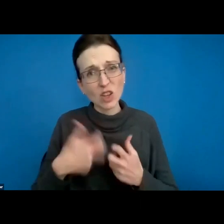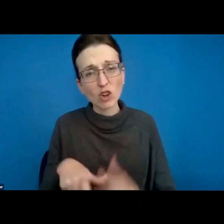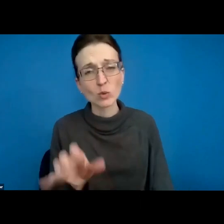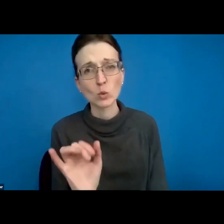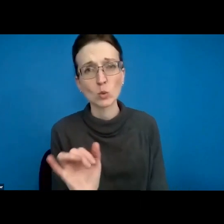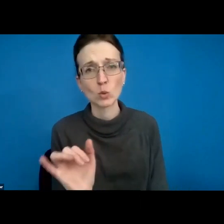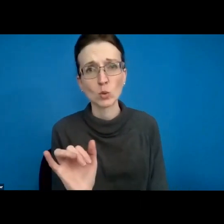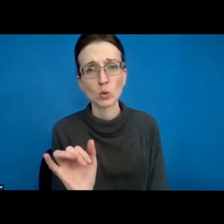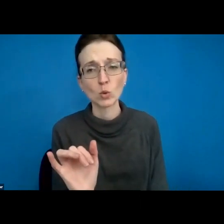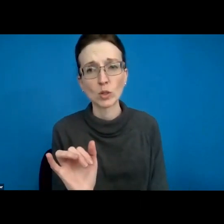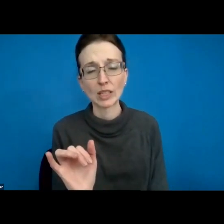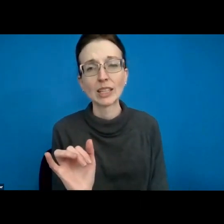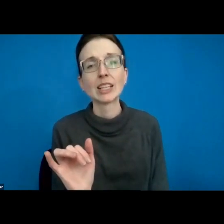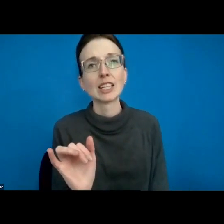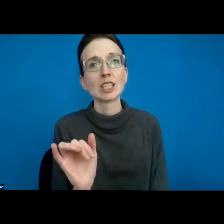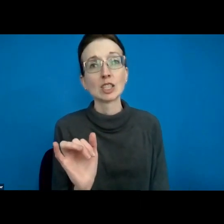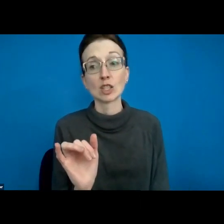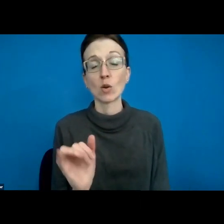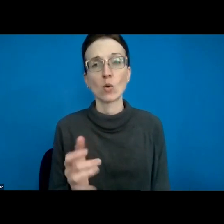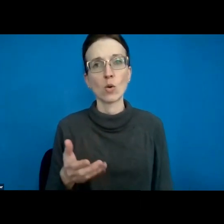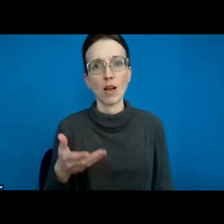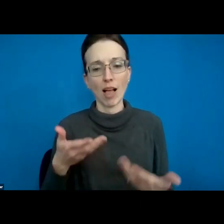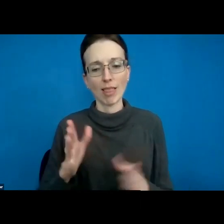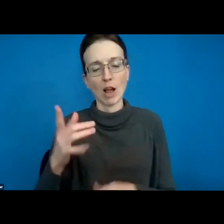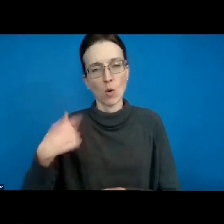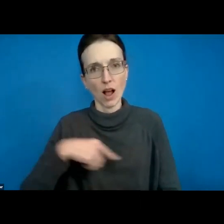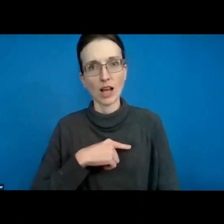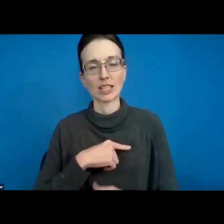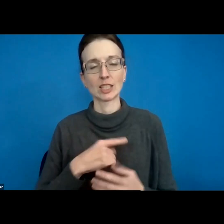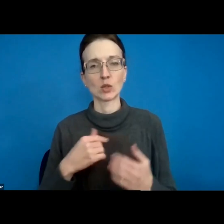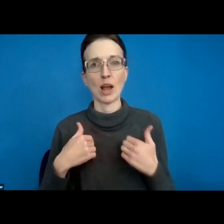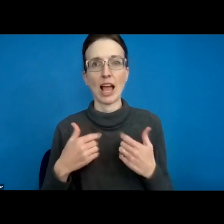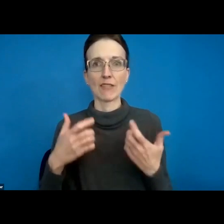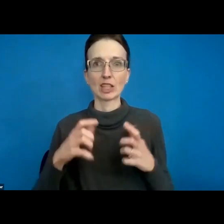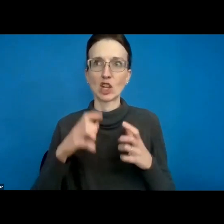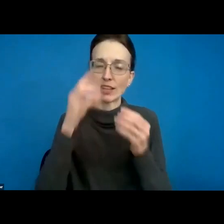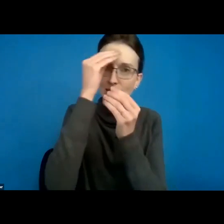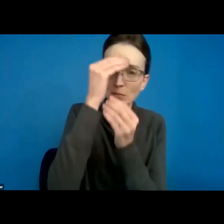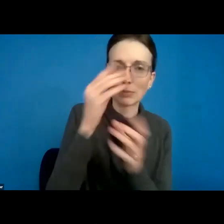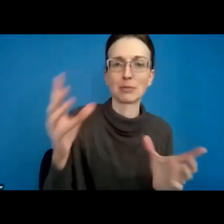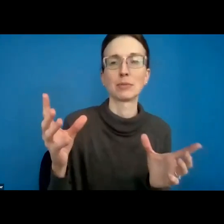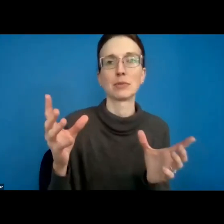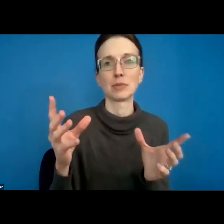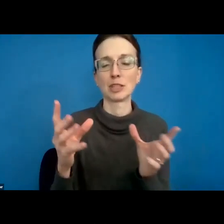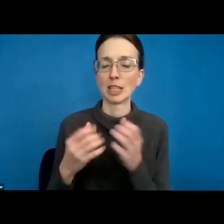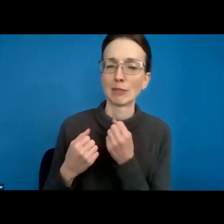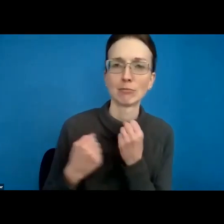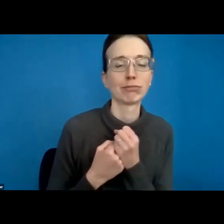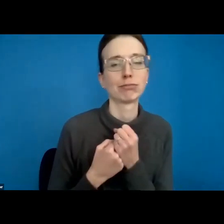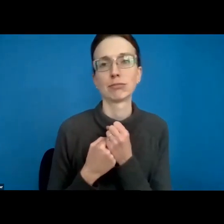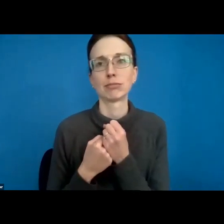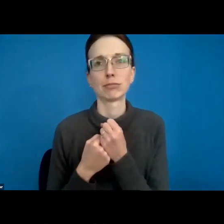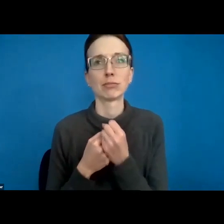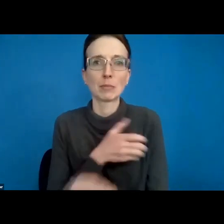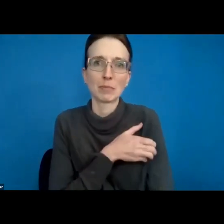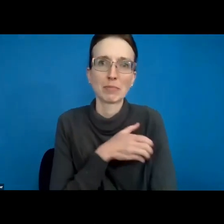So give us the voice, give us the time. Let me give you the voice. Let me give you the time to say, you